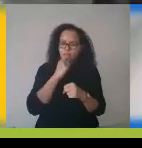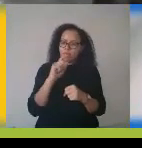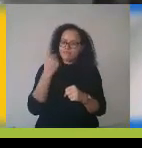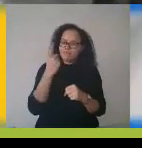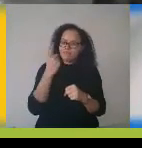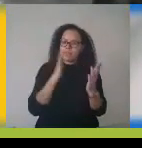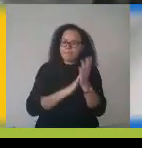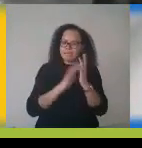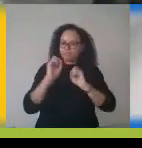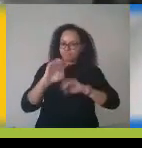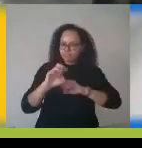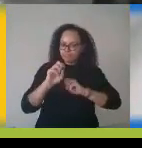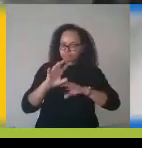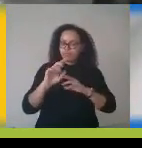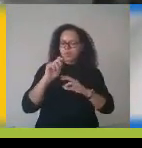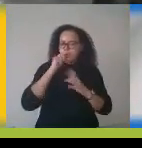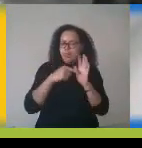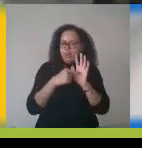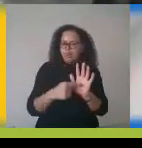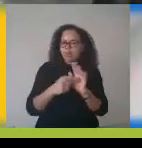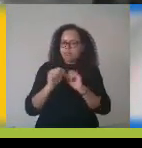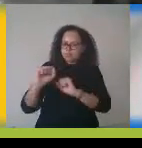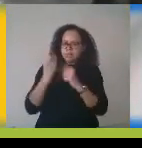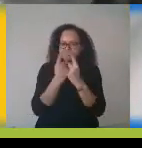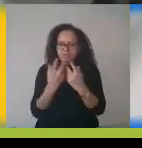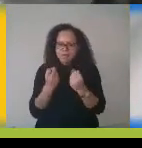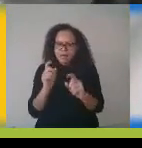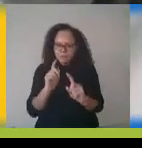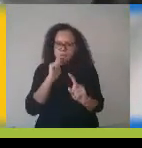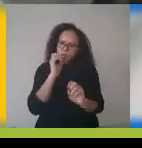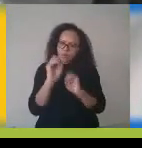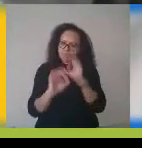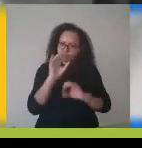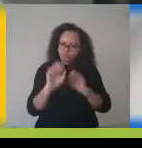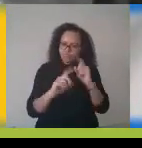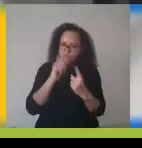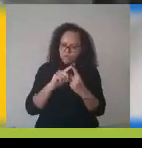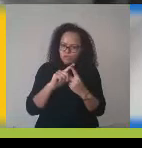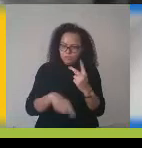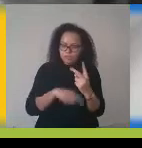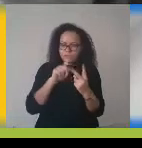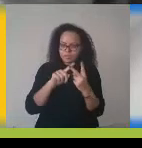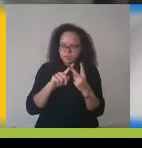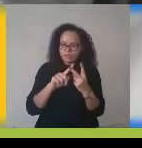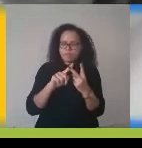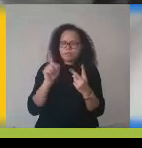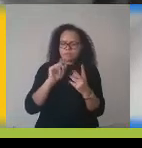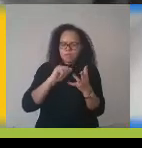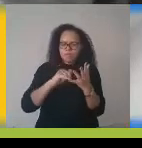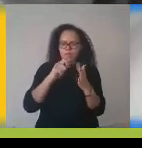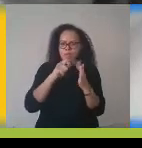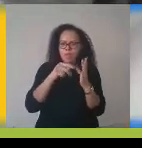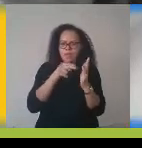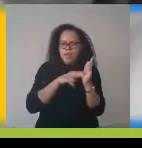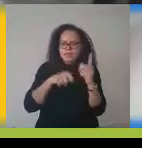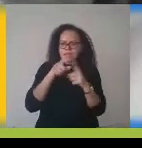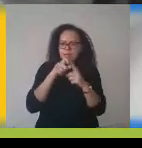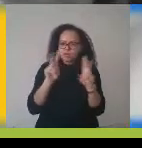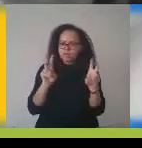to demonstrate, showcase their product. After that, there will be the turn of Spon, who you might have